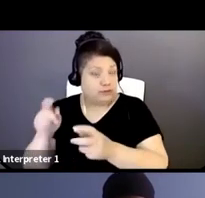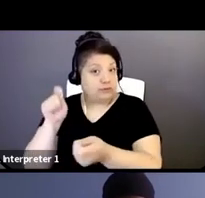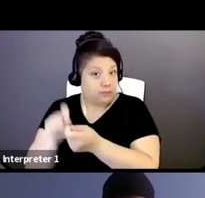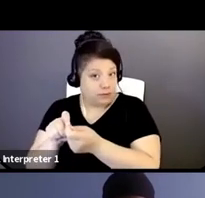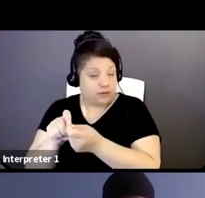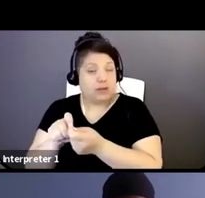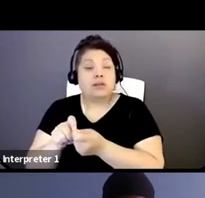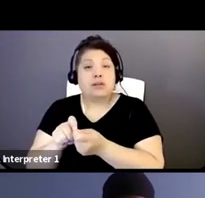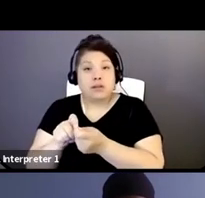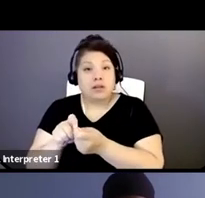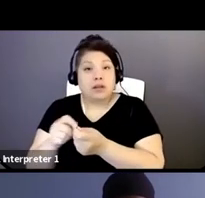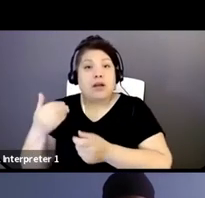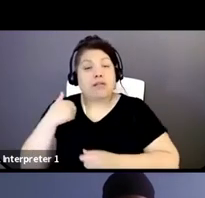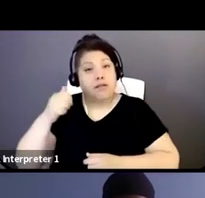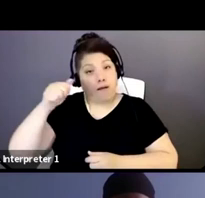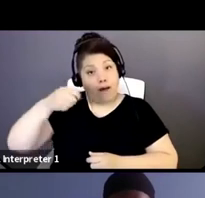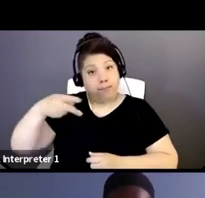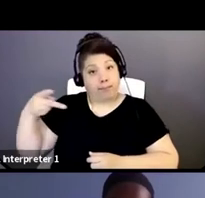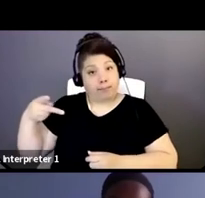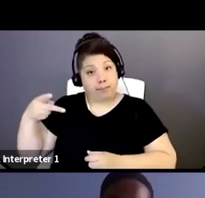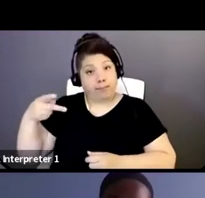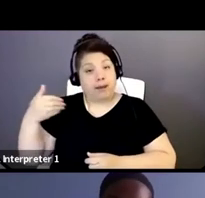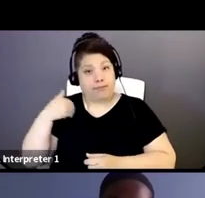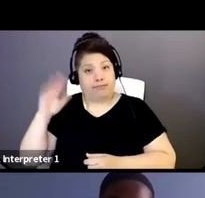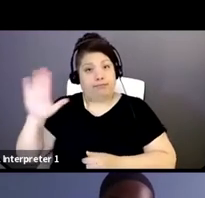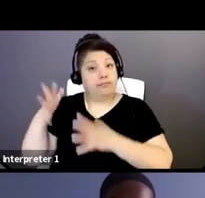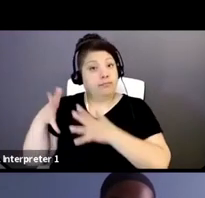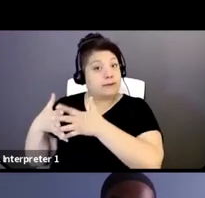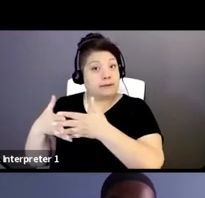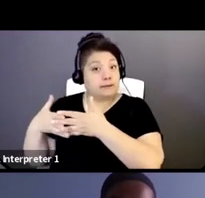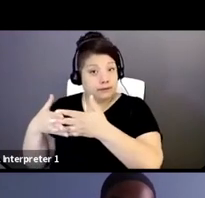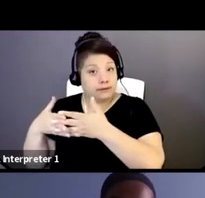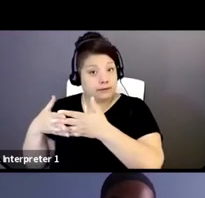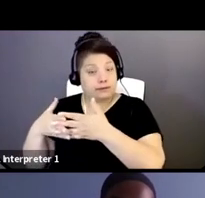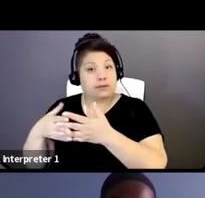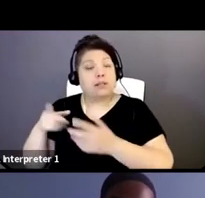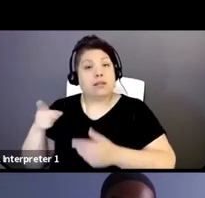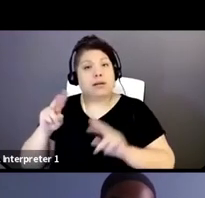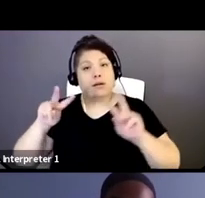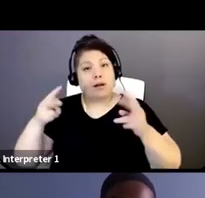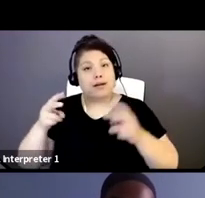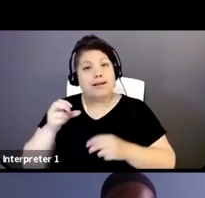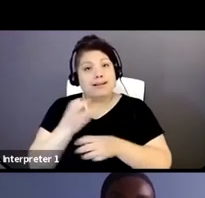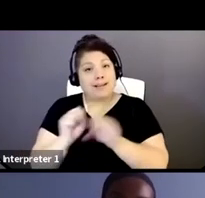There's also this app that currently is in the States called Safe Night,